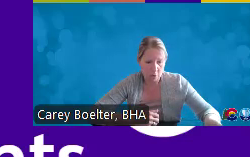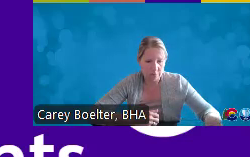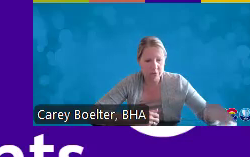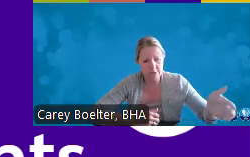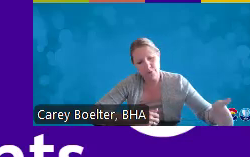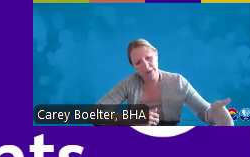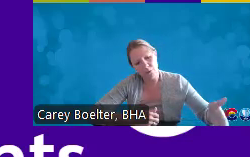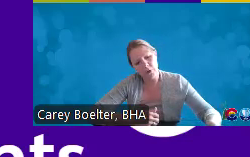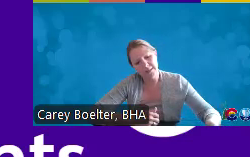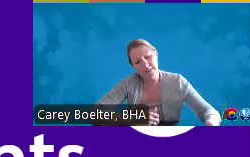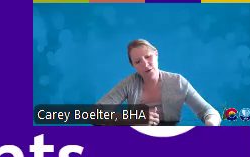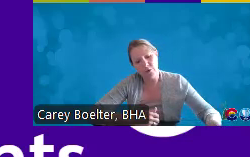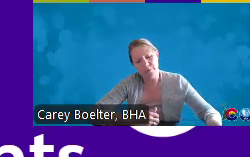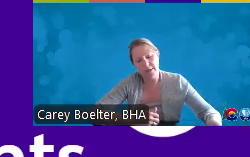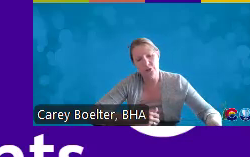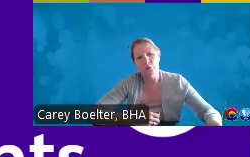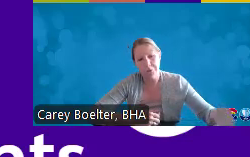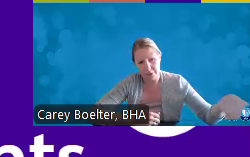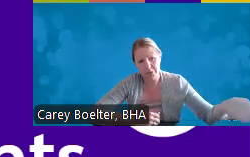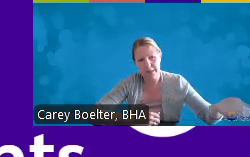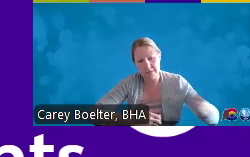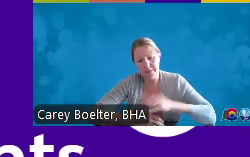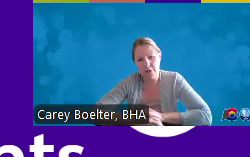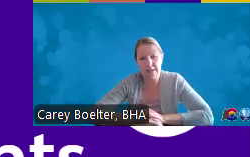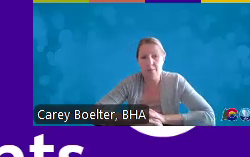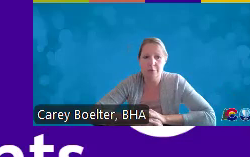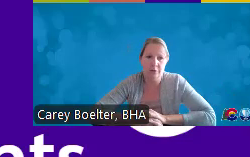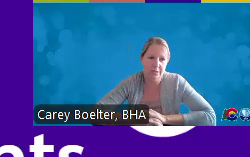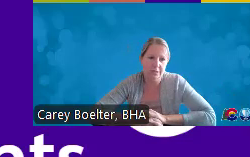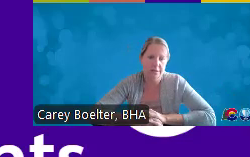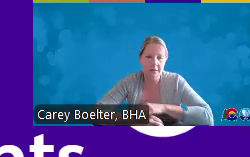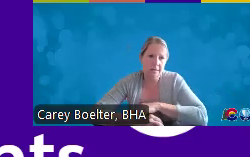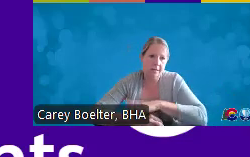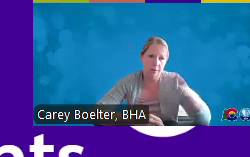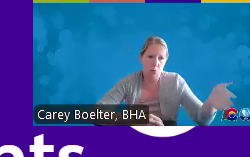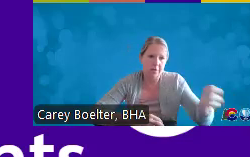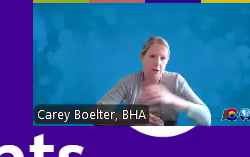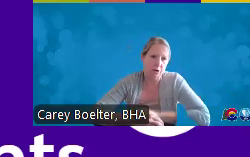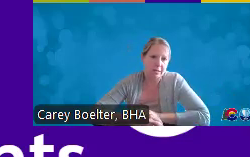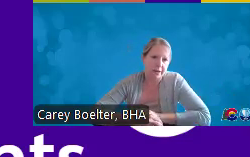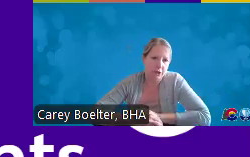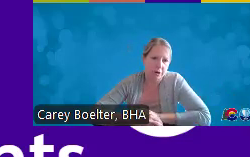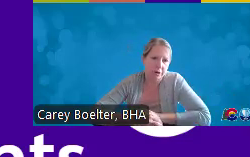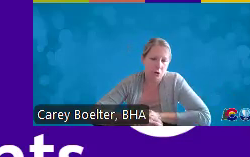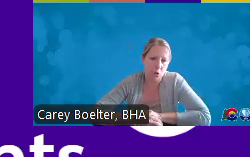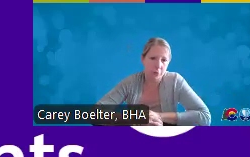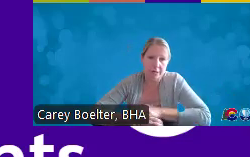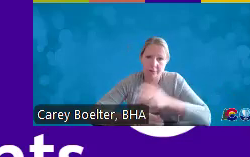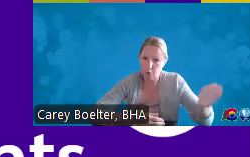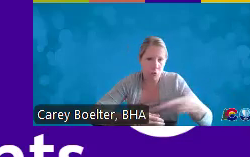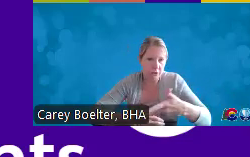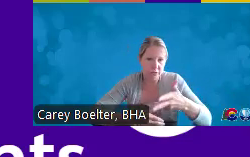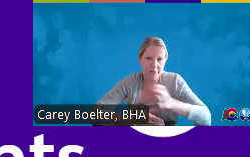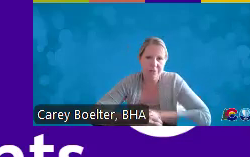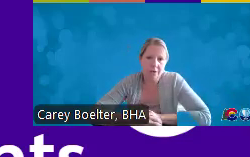created form. So that's like what I said, going back to, we understand until it can be built in and the way that your EHR can